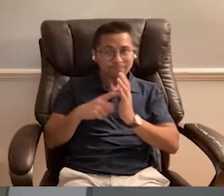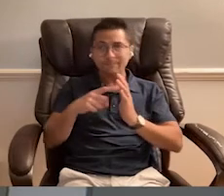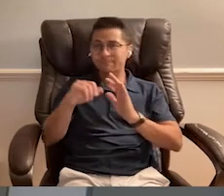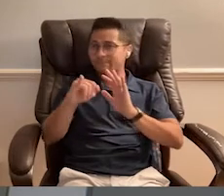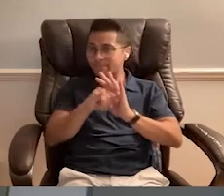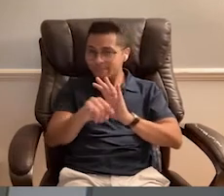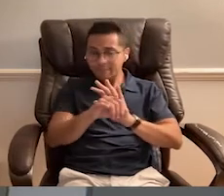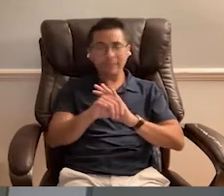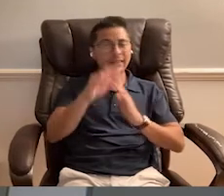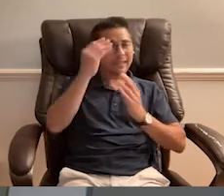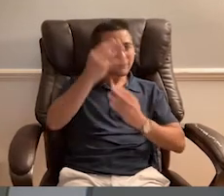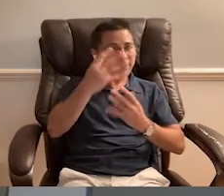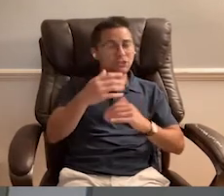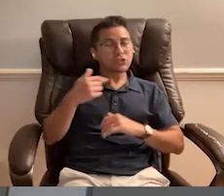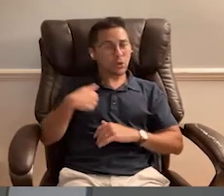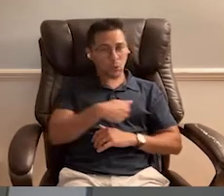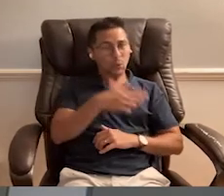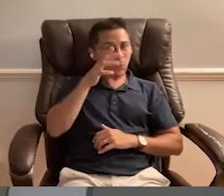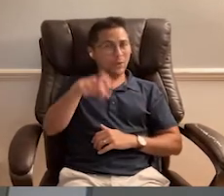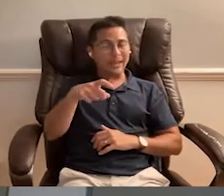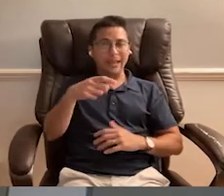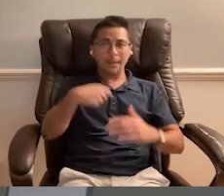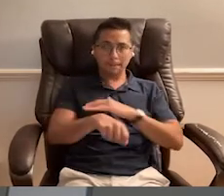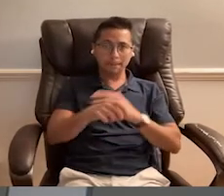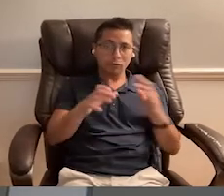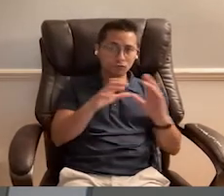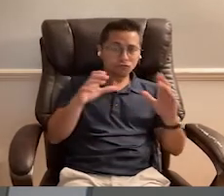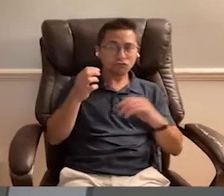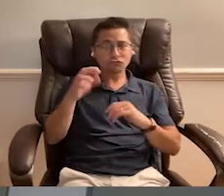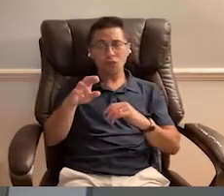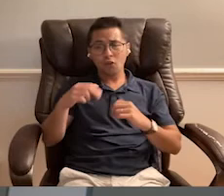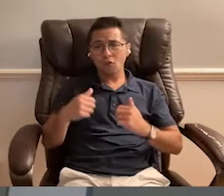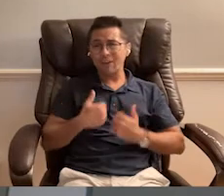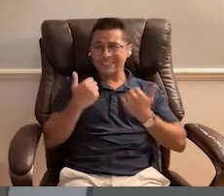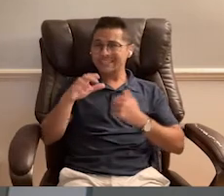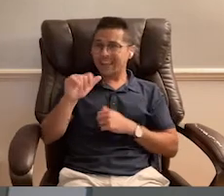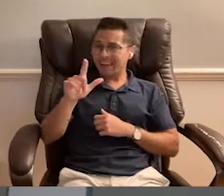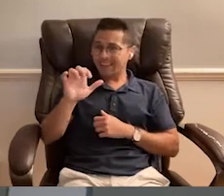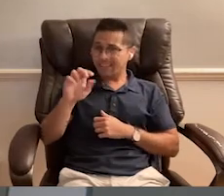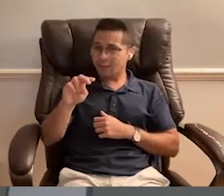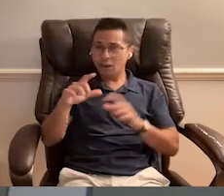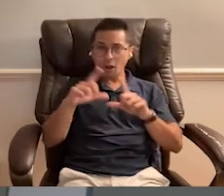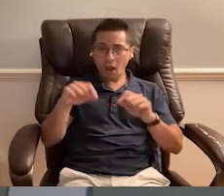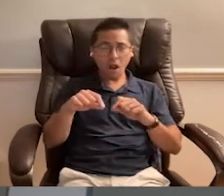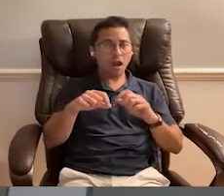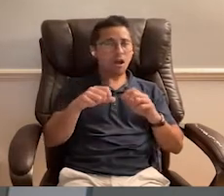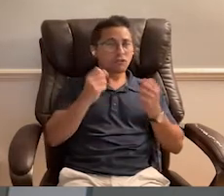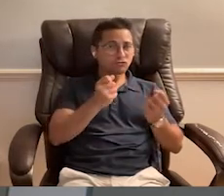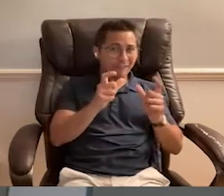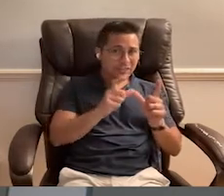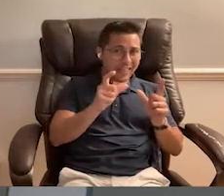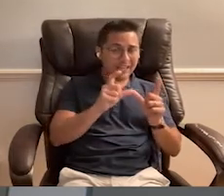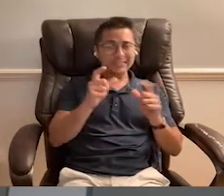purposes of identity information, we will need a birth certificate or a resident